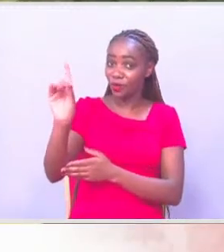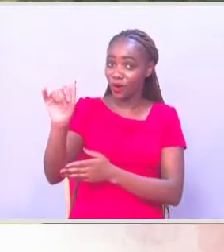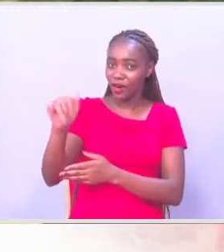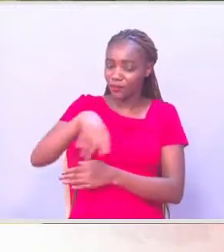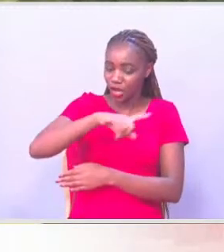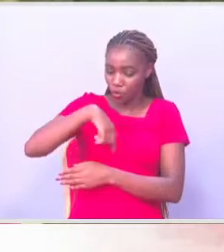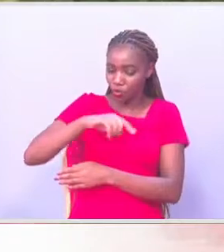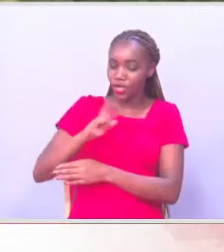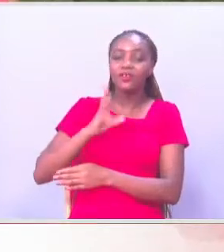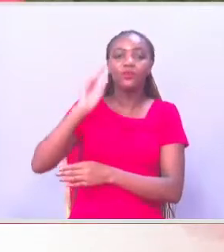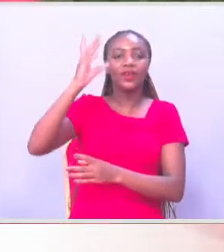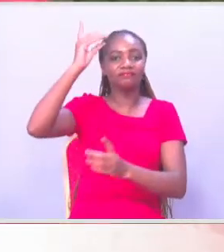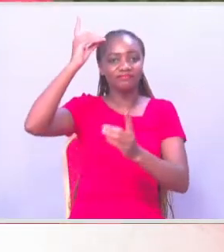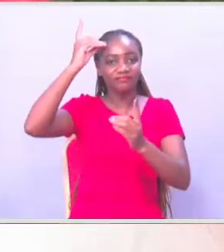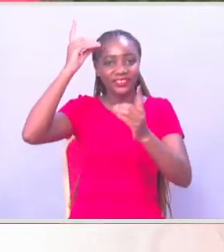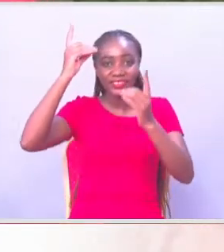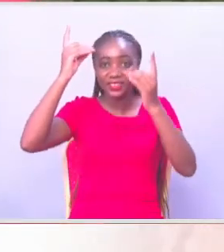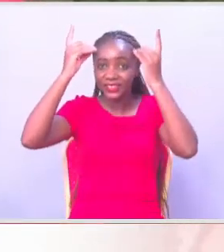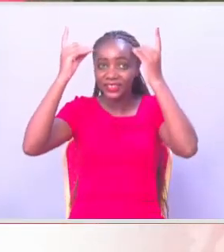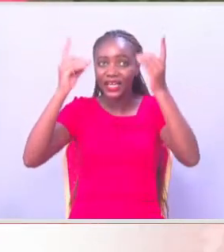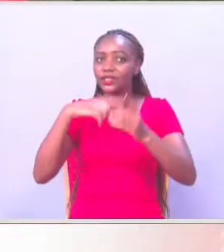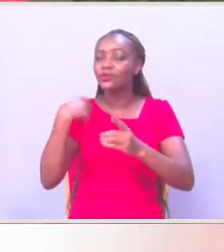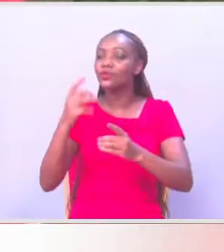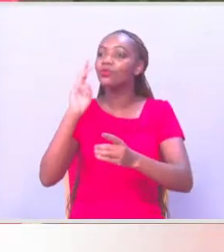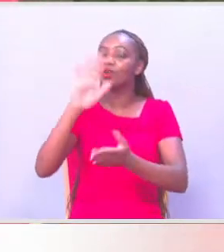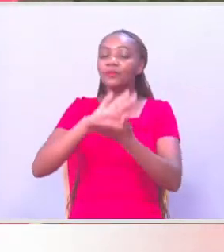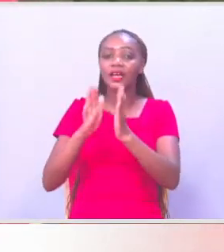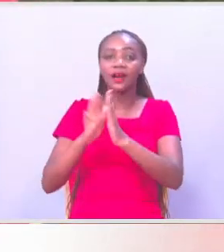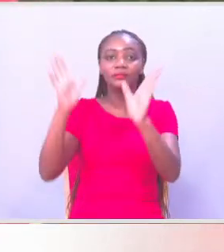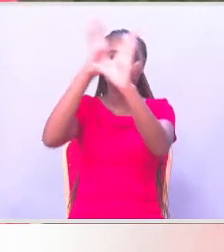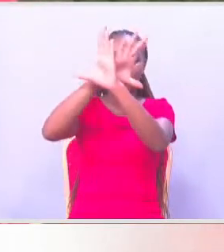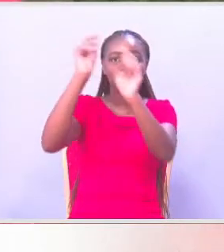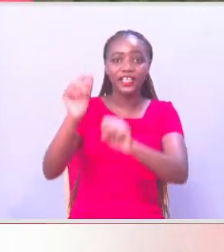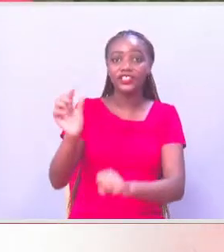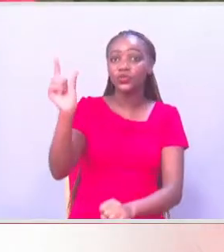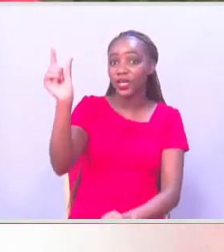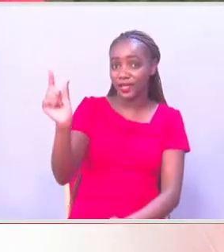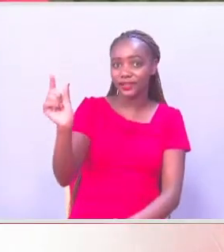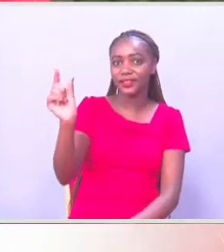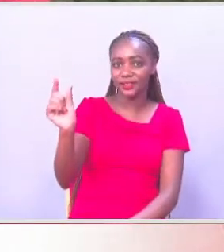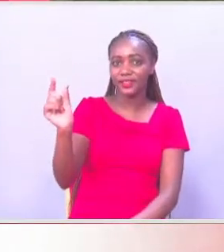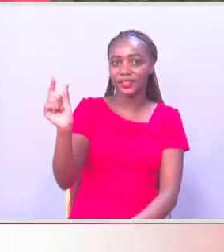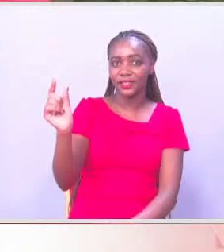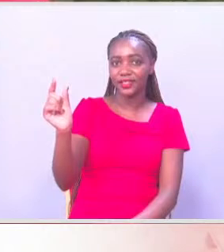tutasema ndio nani ambayo atafanya aje?